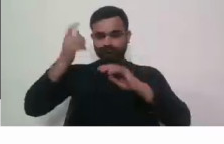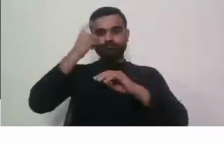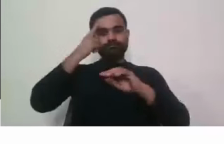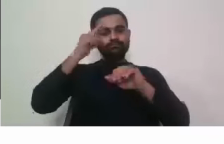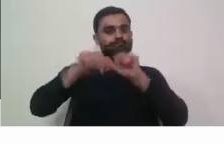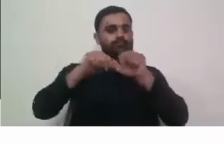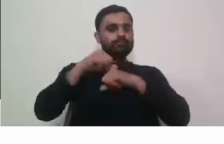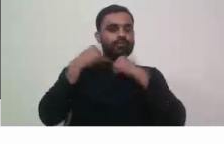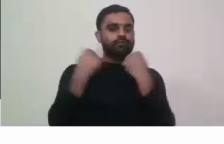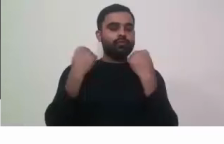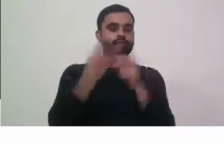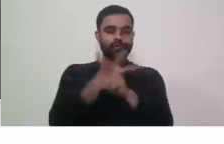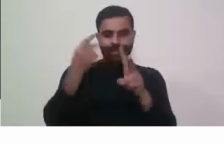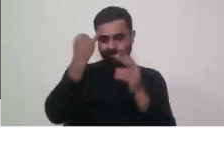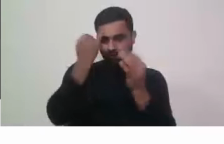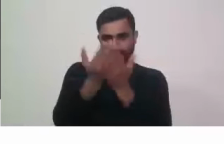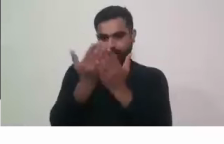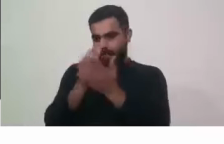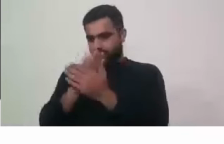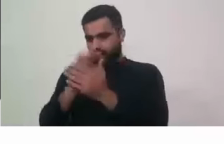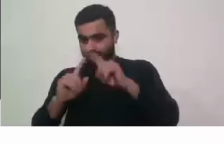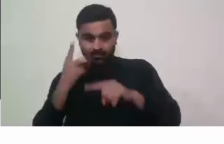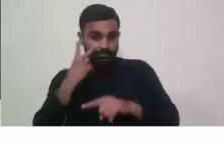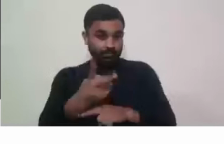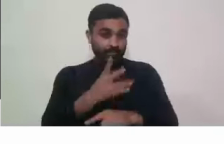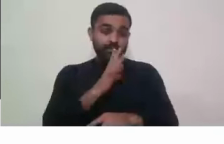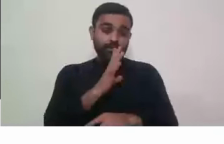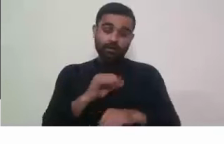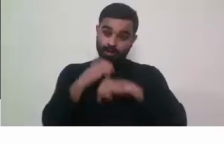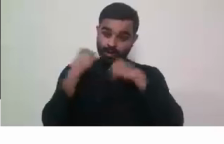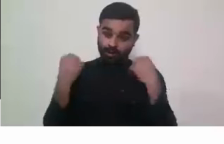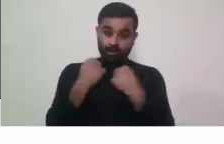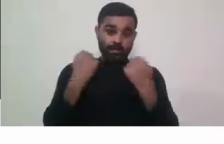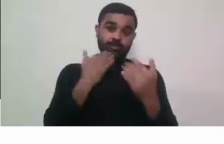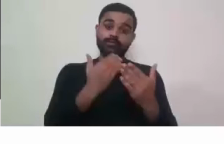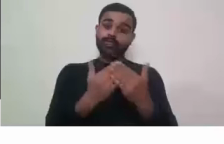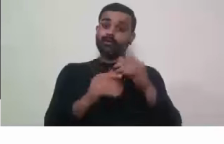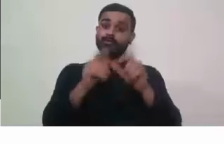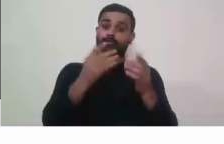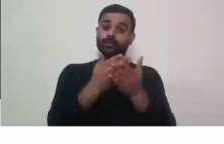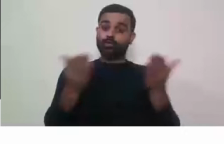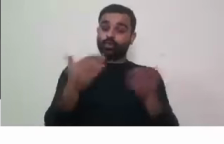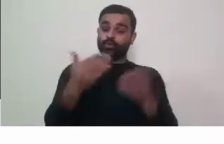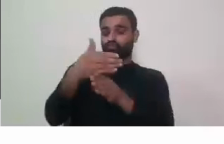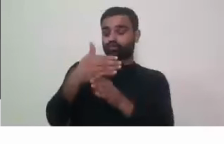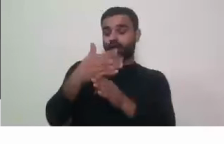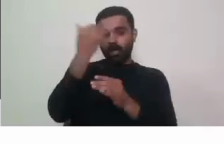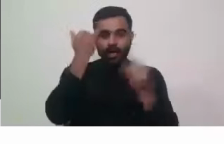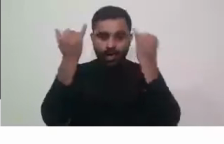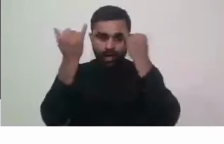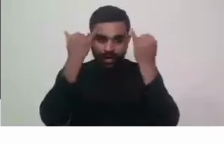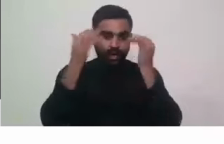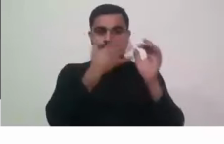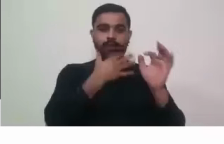these thoughts are flowing in the chat. That's highly creative, and thank you very much, everyone, for sharing such beautiful ideas.